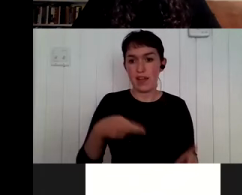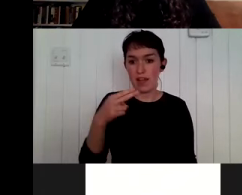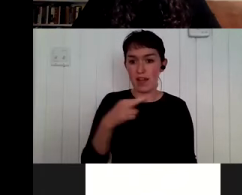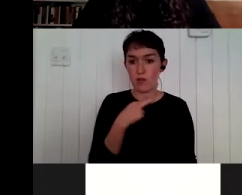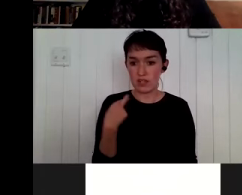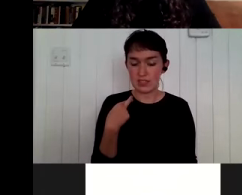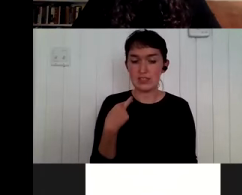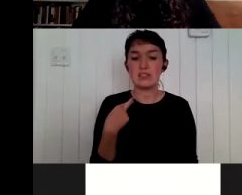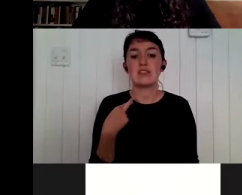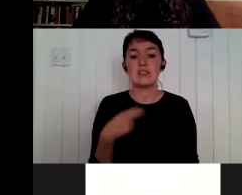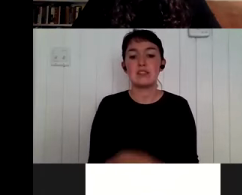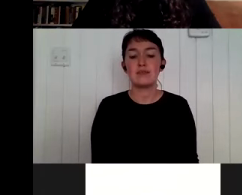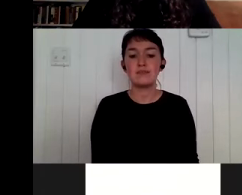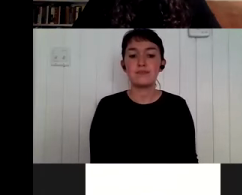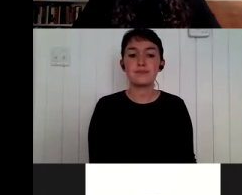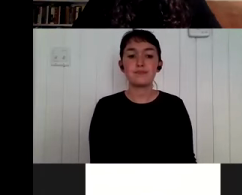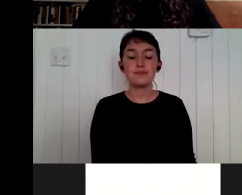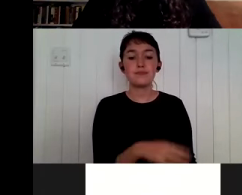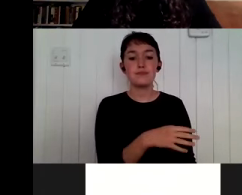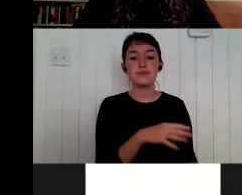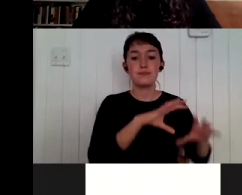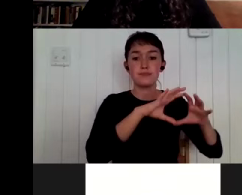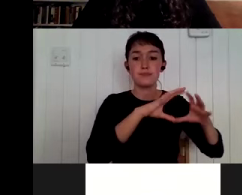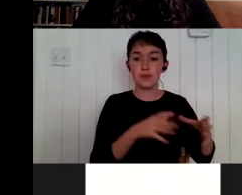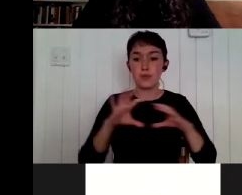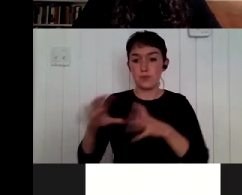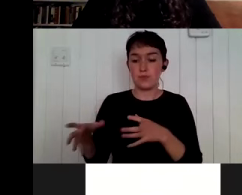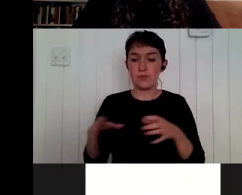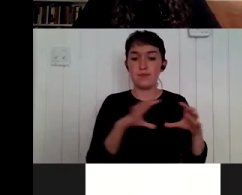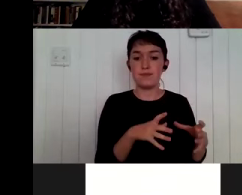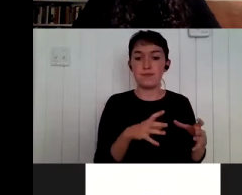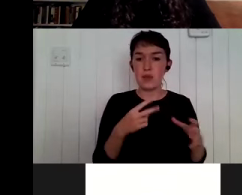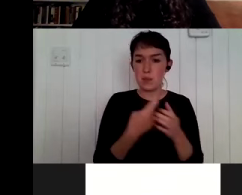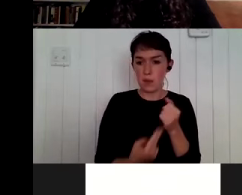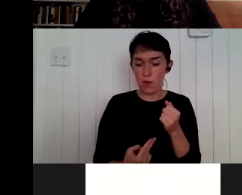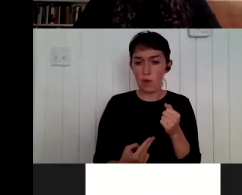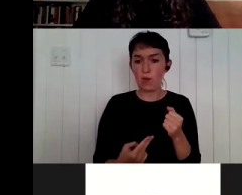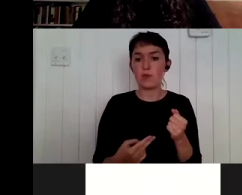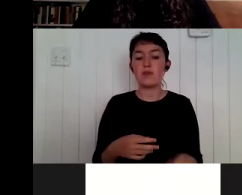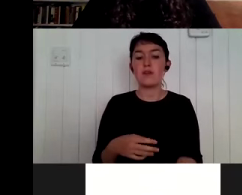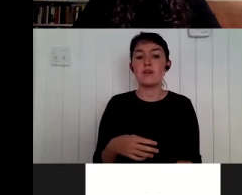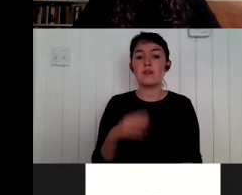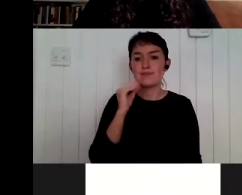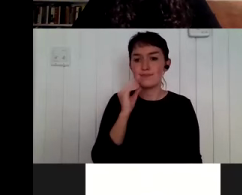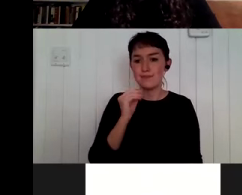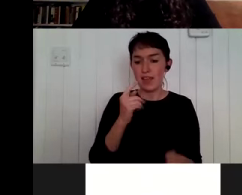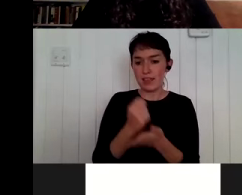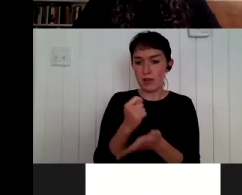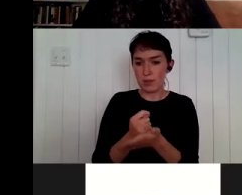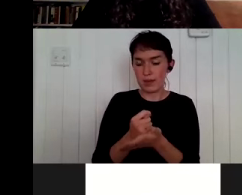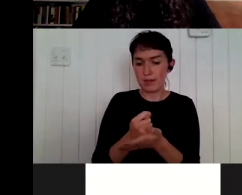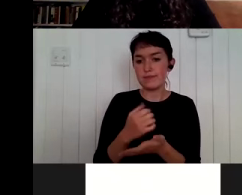psychosis, and had one group of people, both groups of people, they underwent this therapy that sort of helps